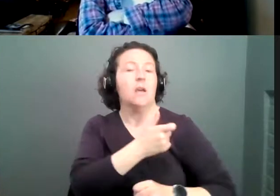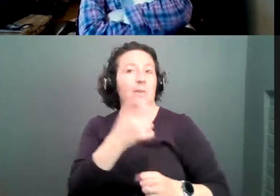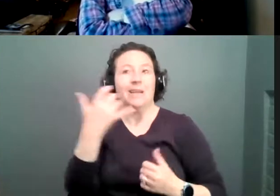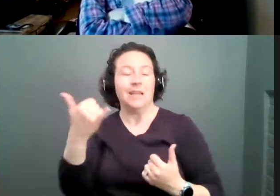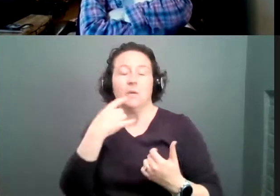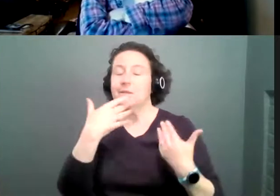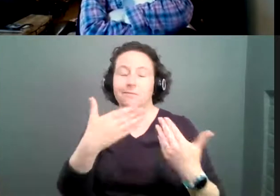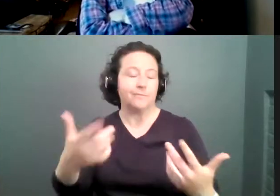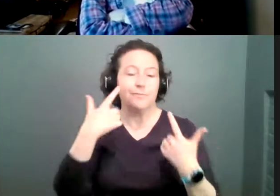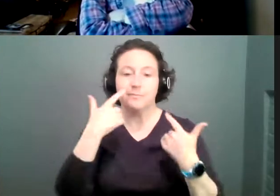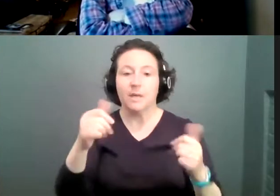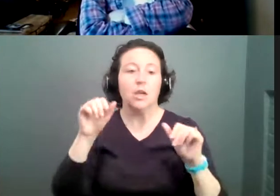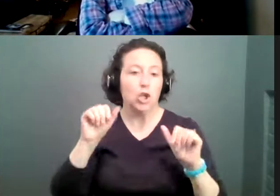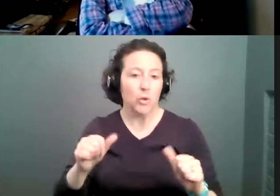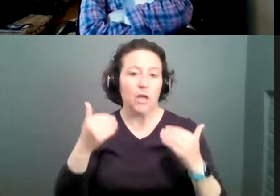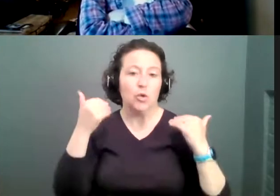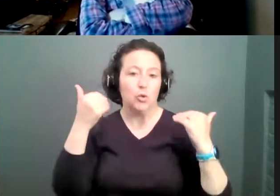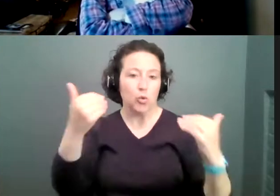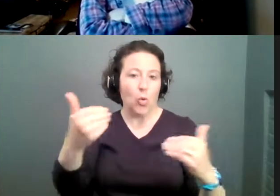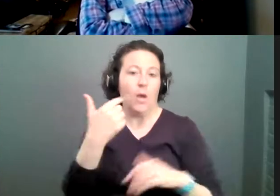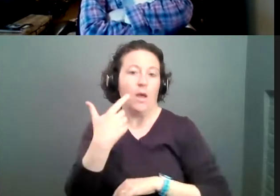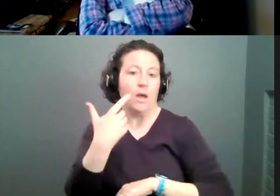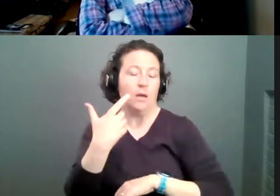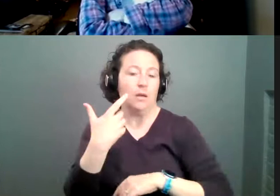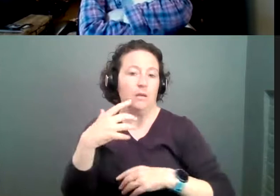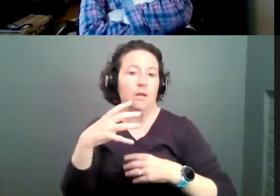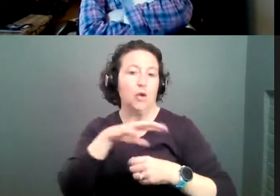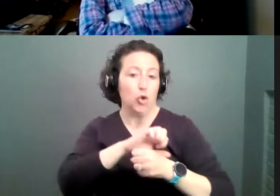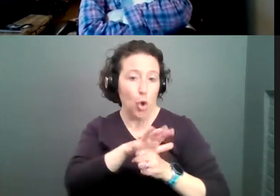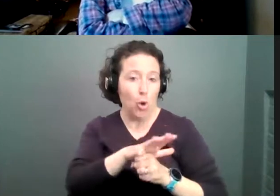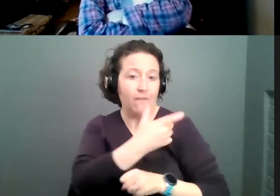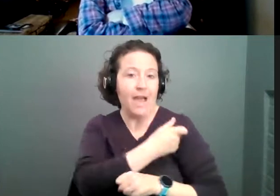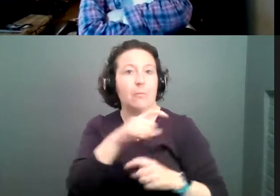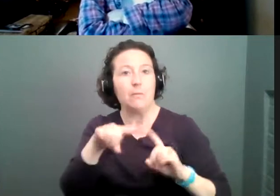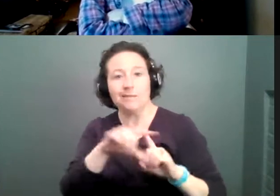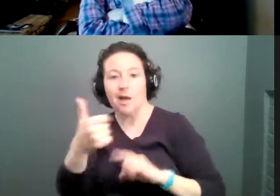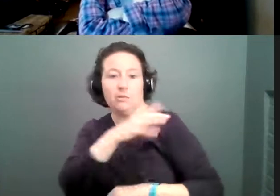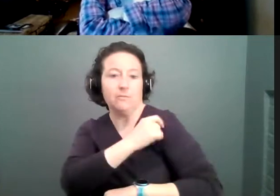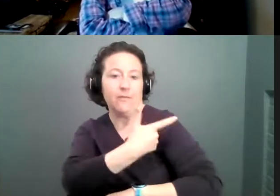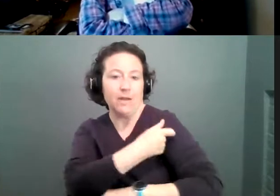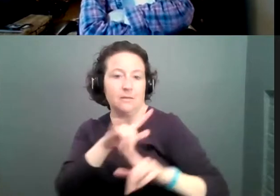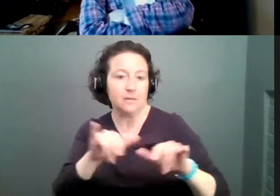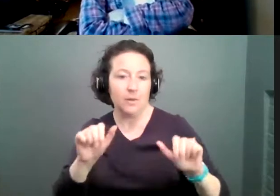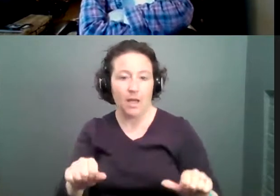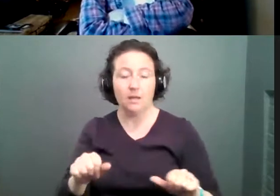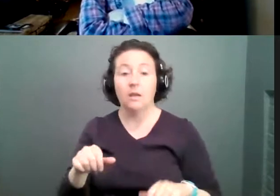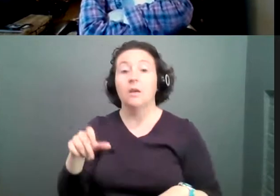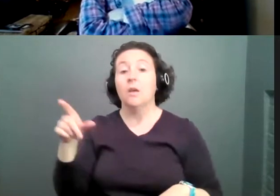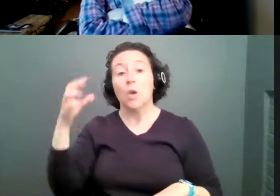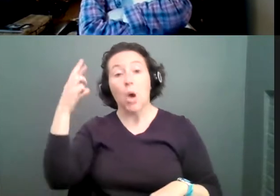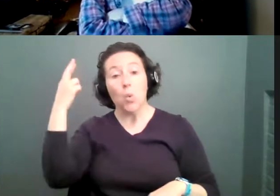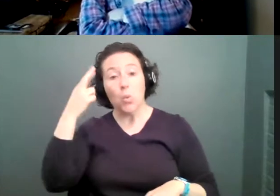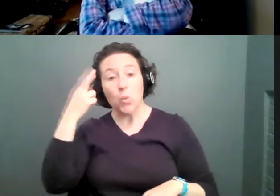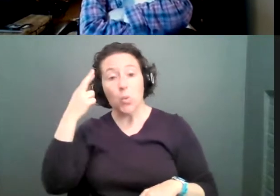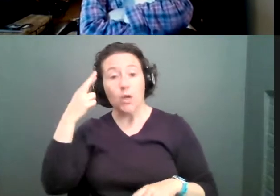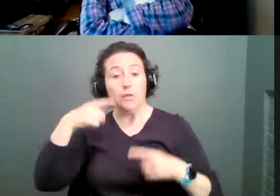restriction during the clinical trials has been based not on concerns about interference between